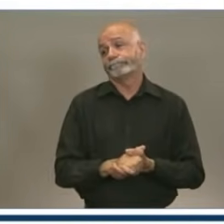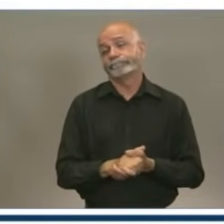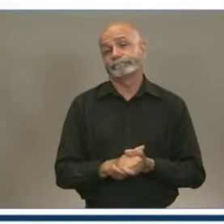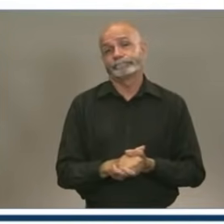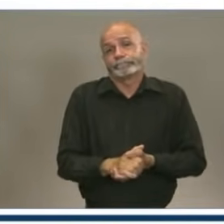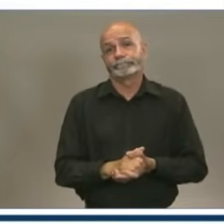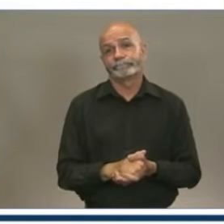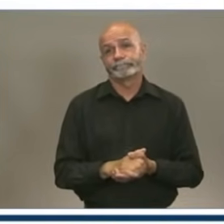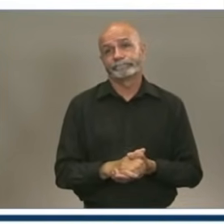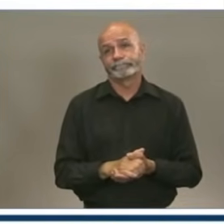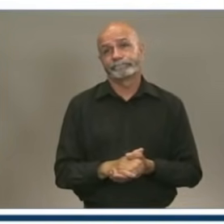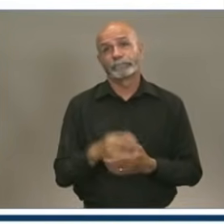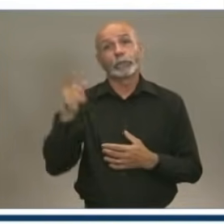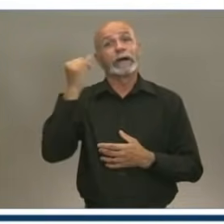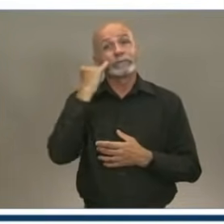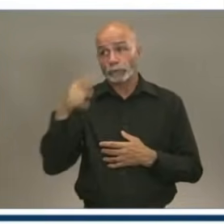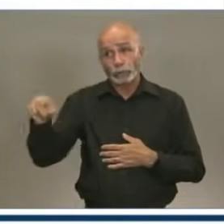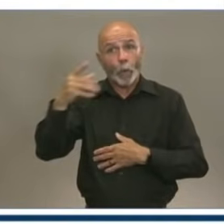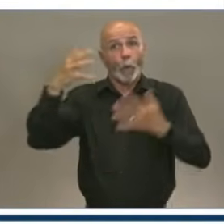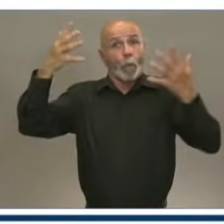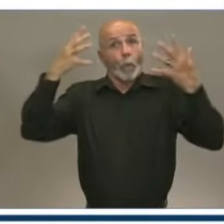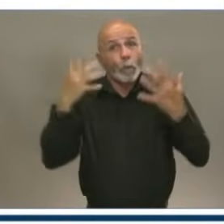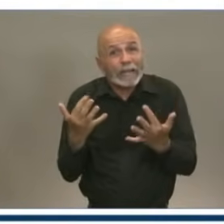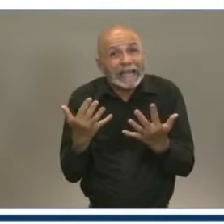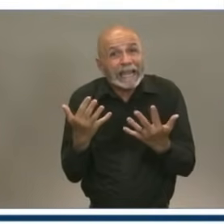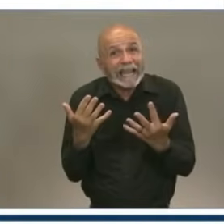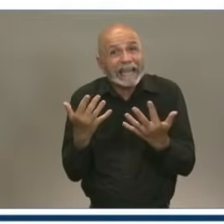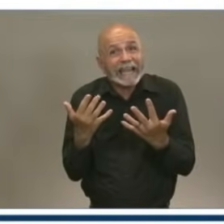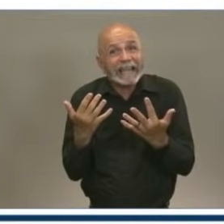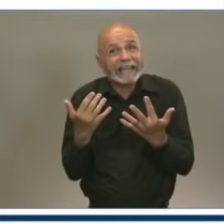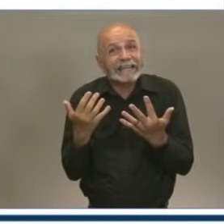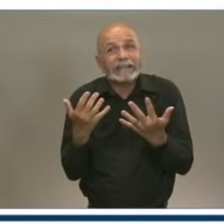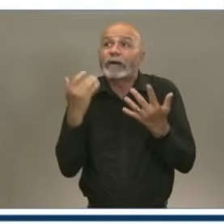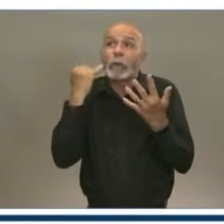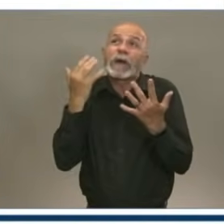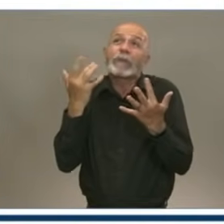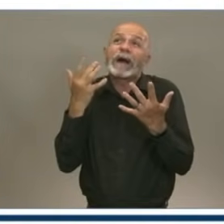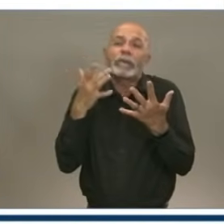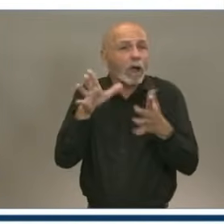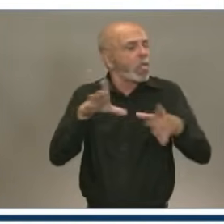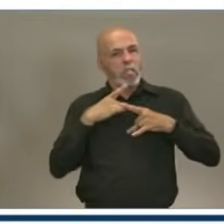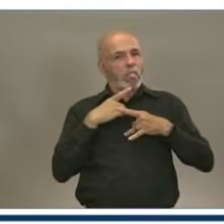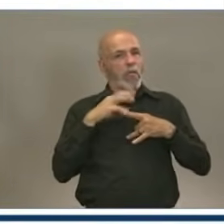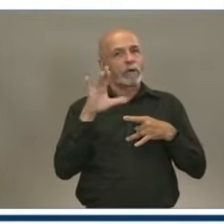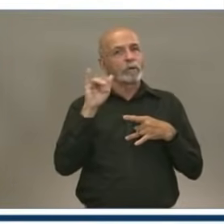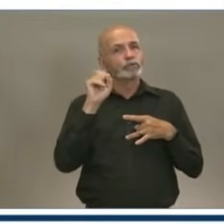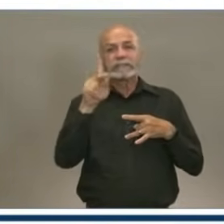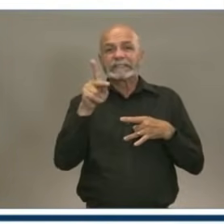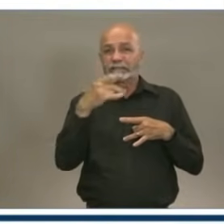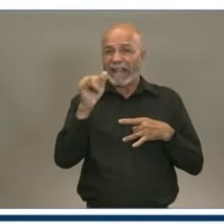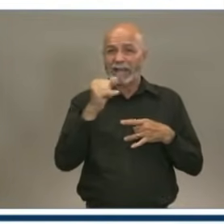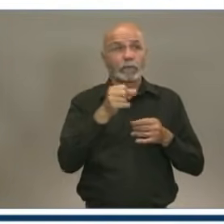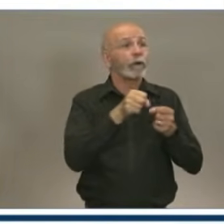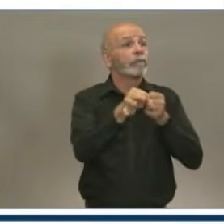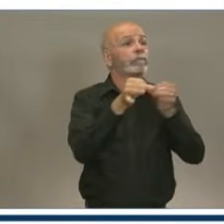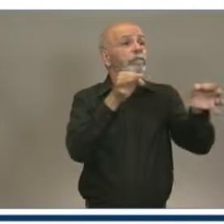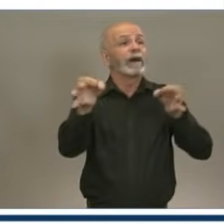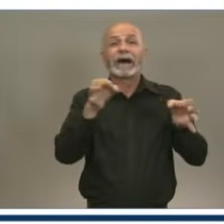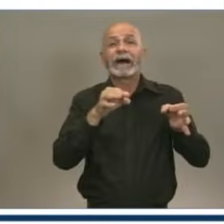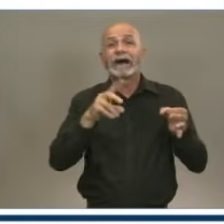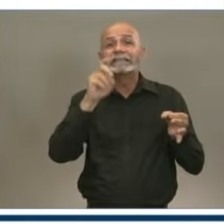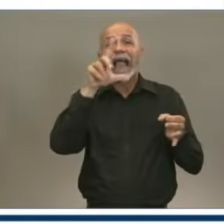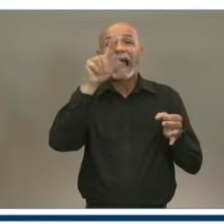keeps you and others at risk. The Delta variant has a foothold in other provinces and countries, and one